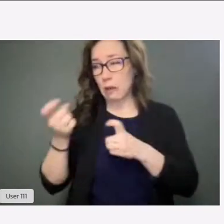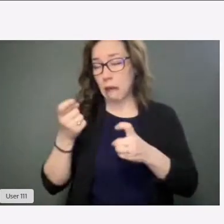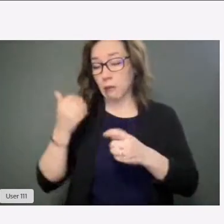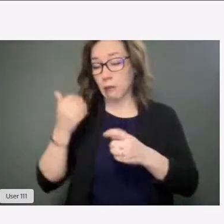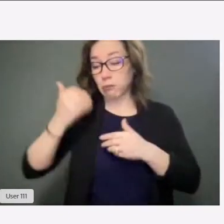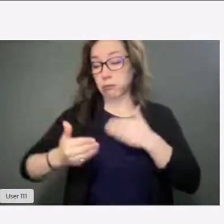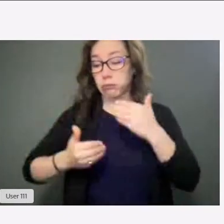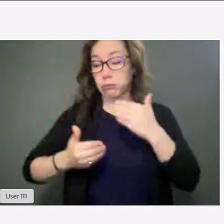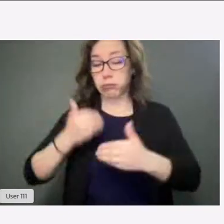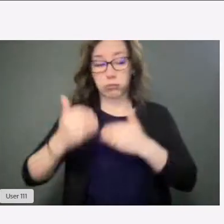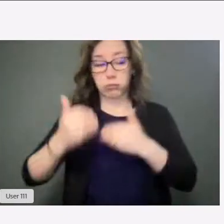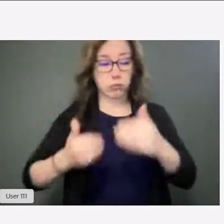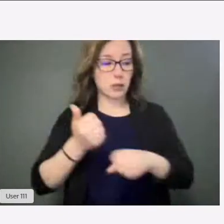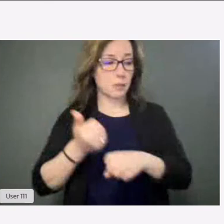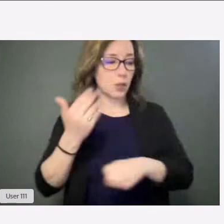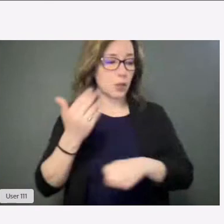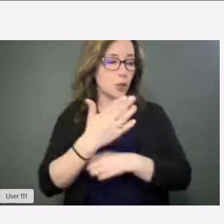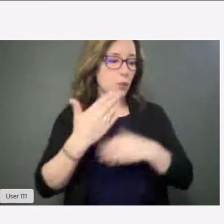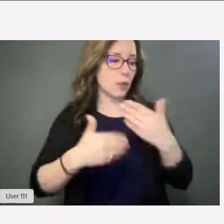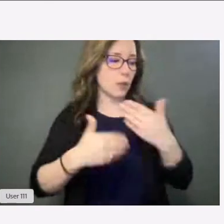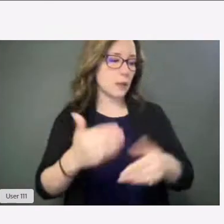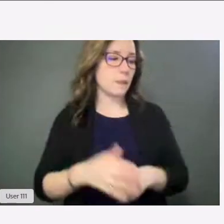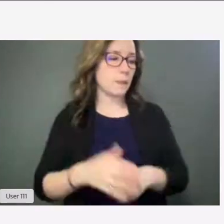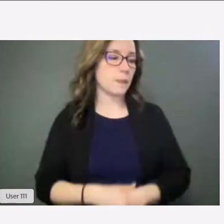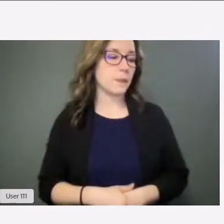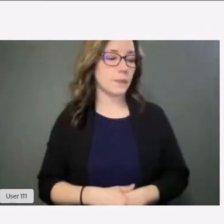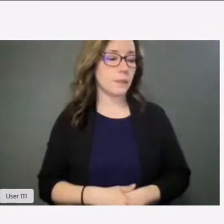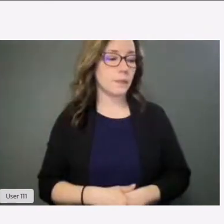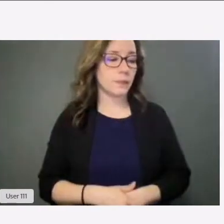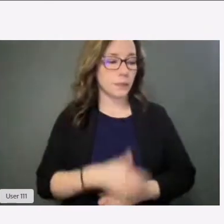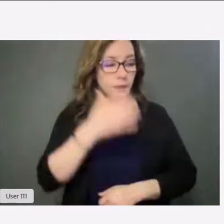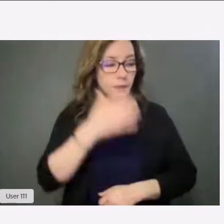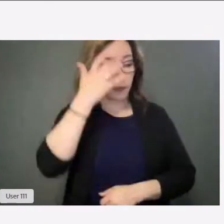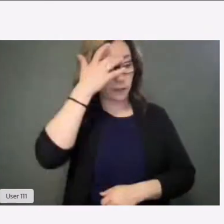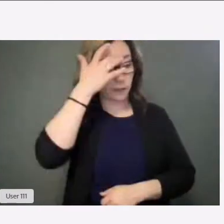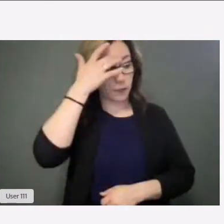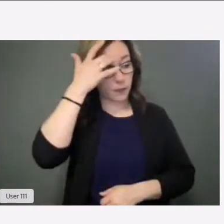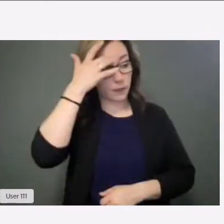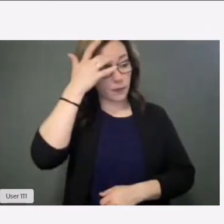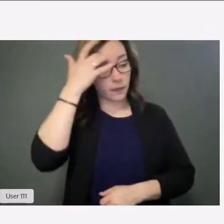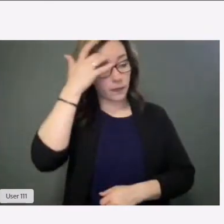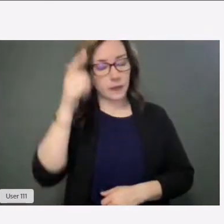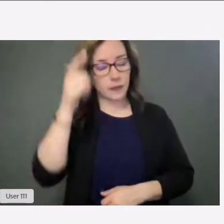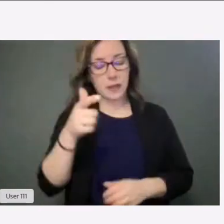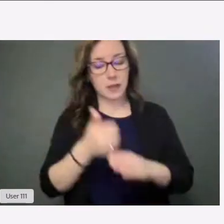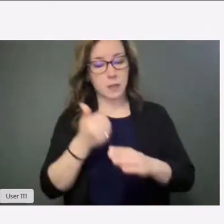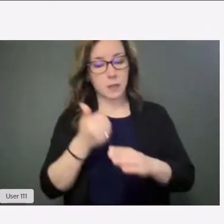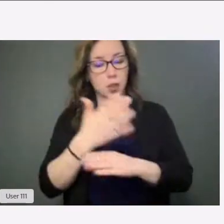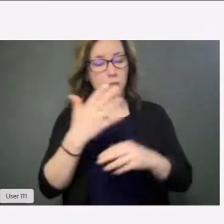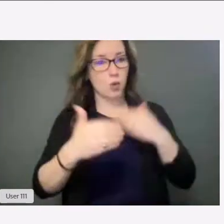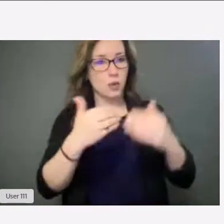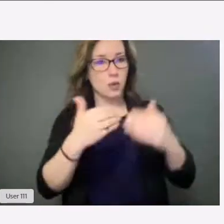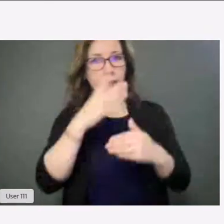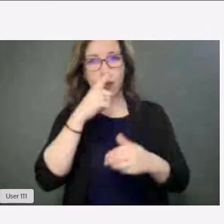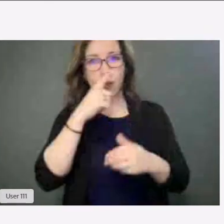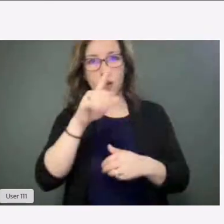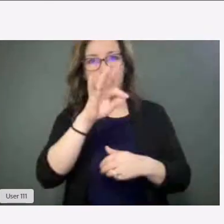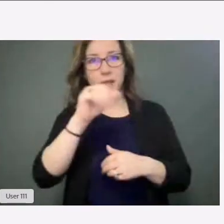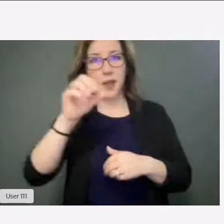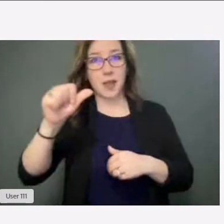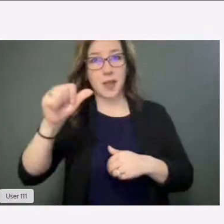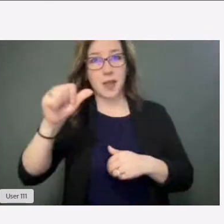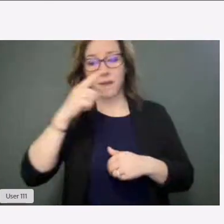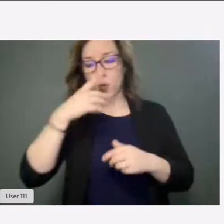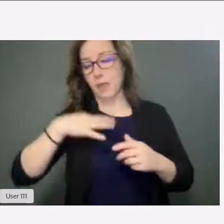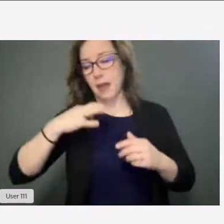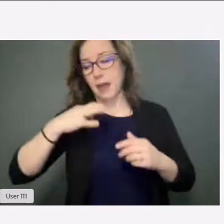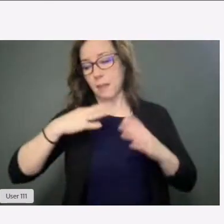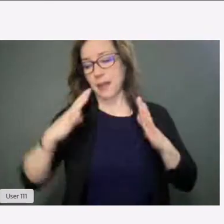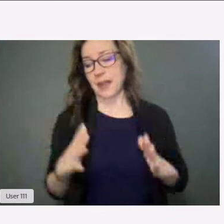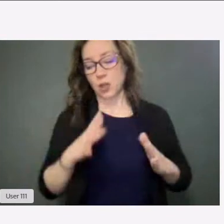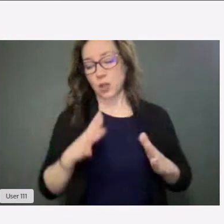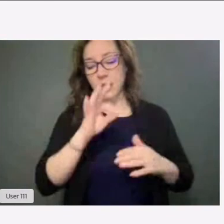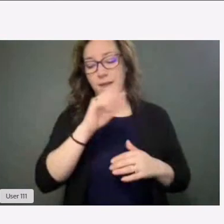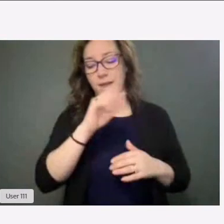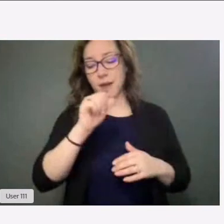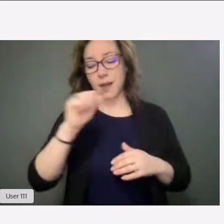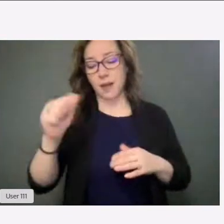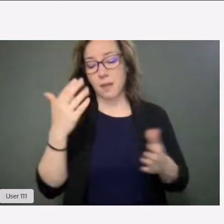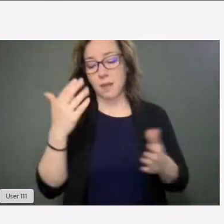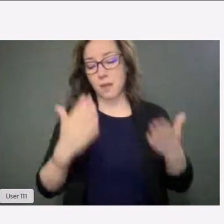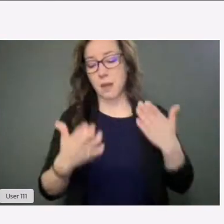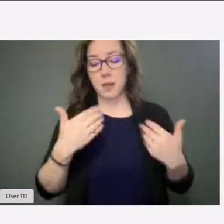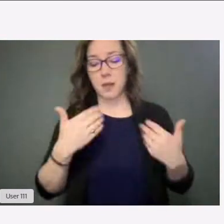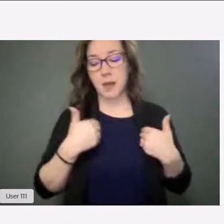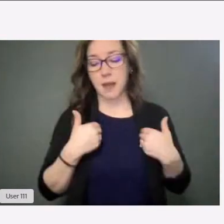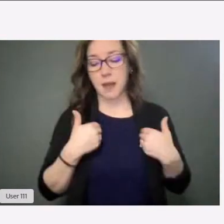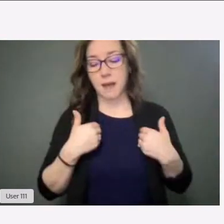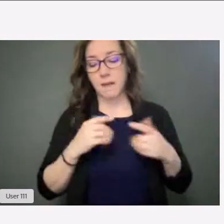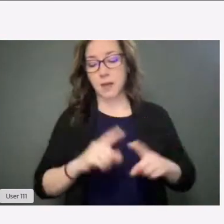the step-by-step submission process, correct? Correct. I mean, that submission process is, again, for the SAA as the applicant. So each SAA